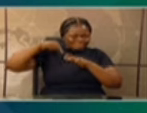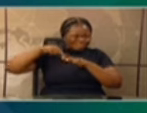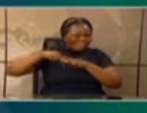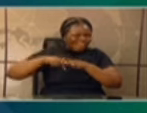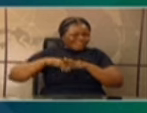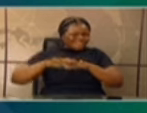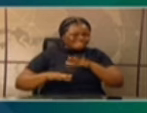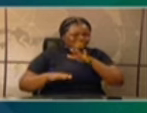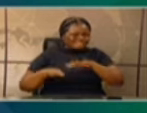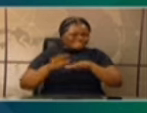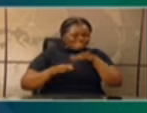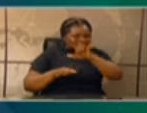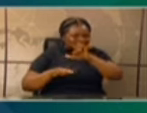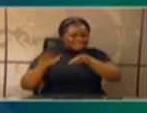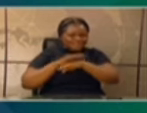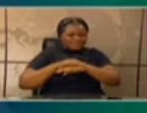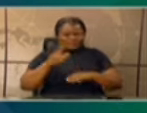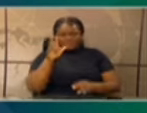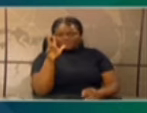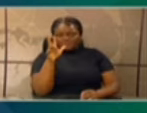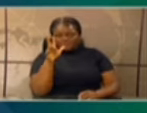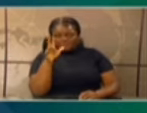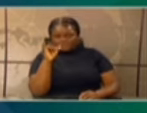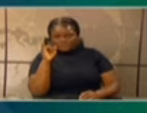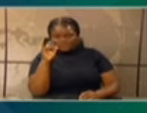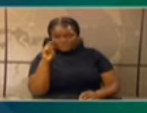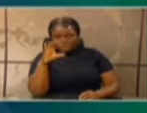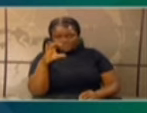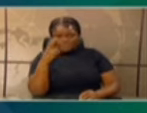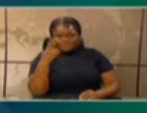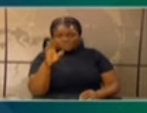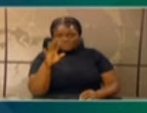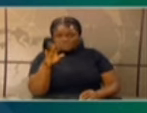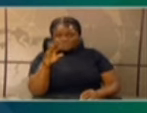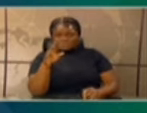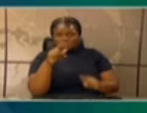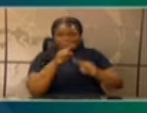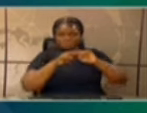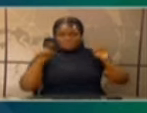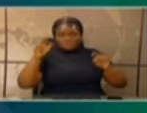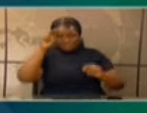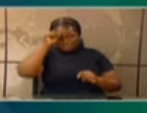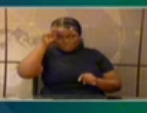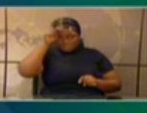the quartal, a gusono, 3 inches. Kwame commanded 6.85 inches.